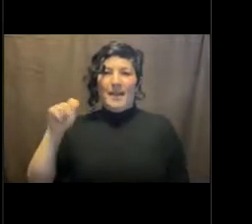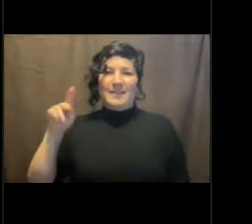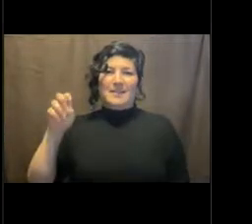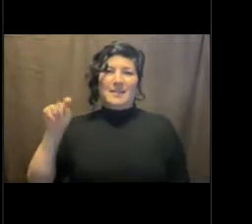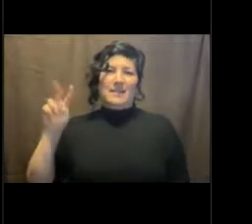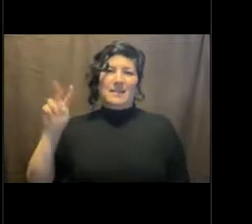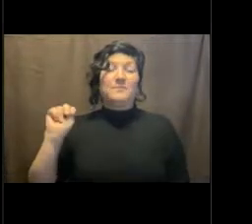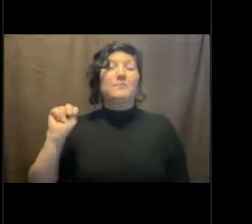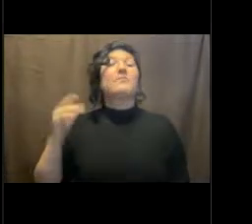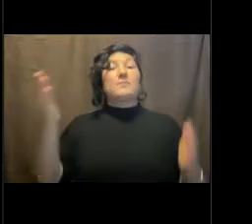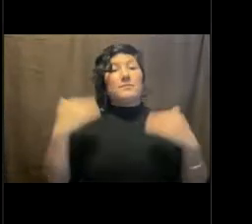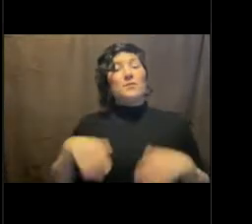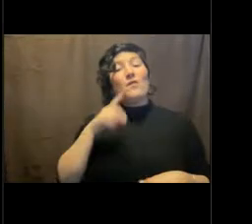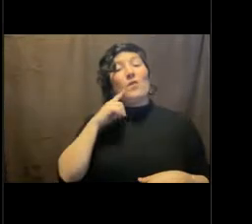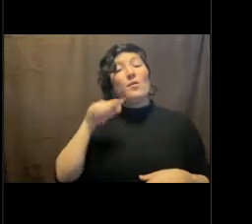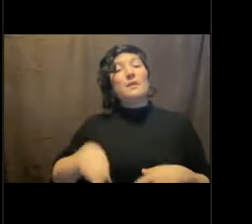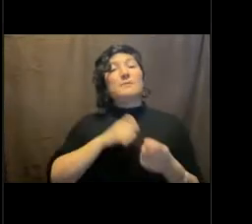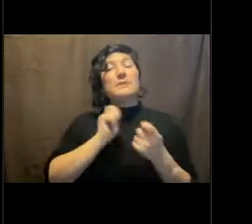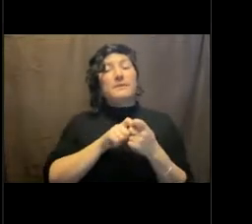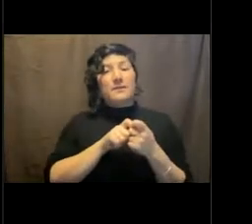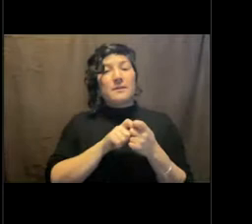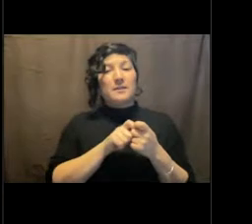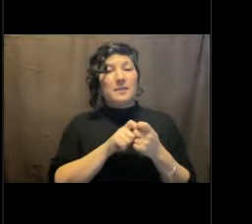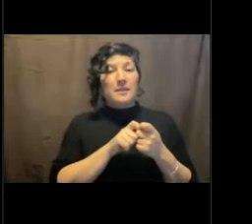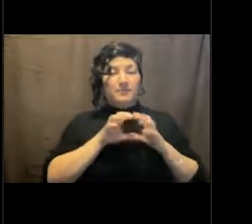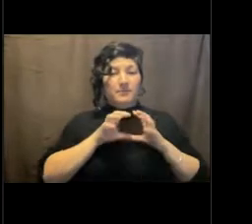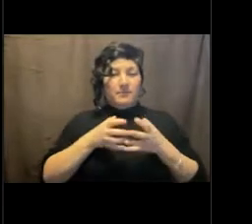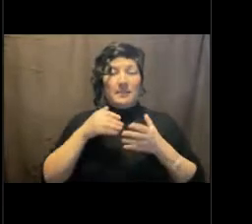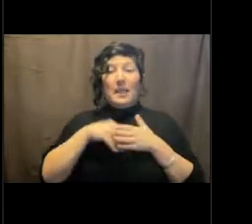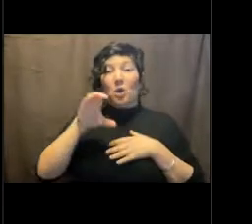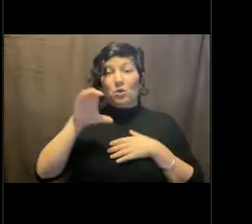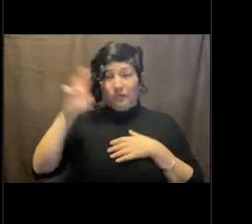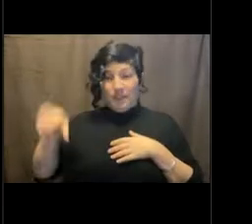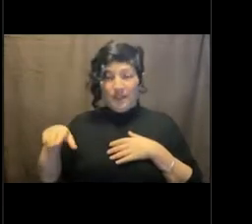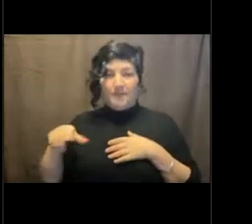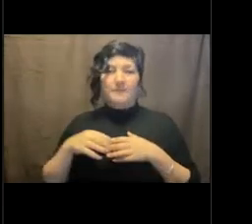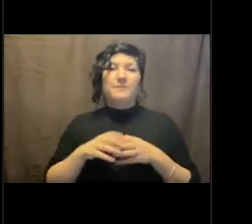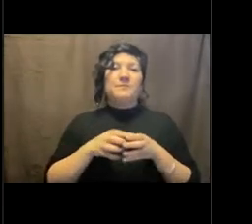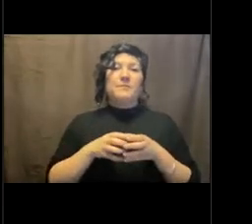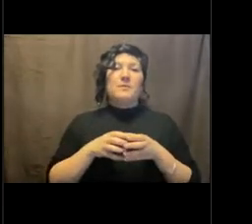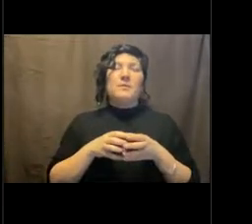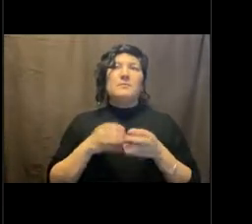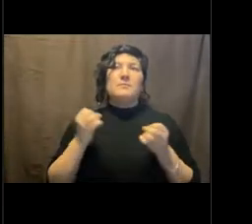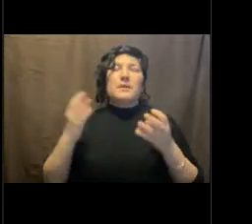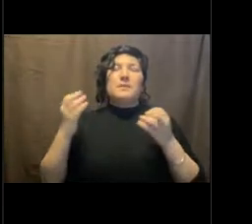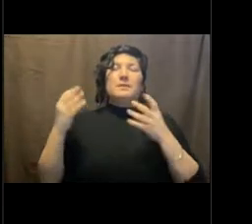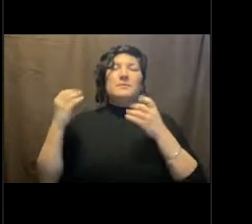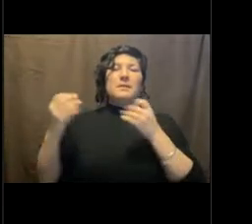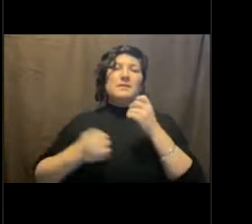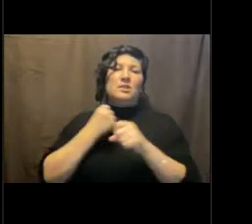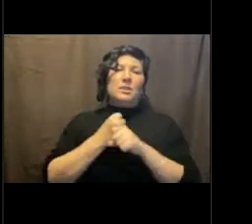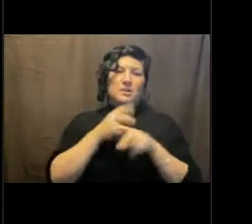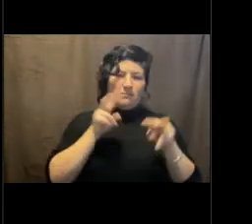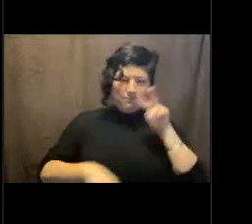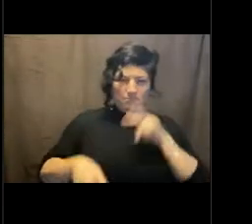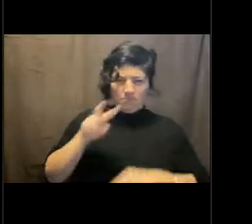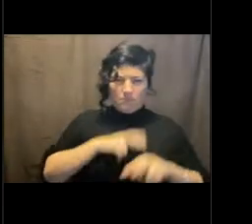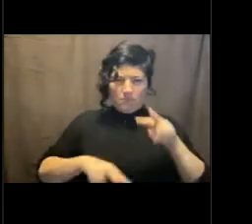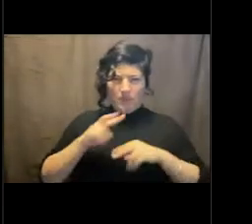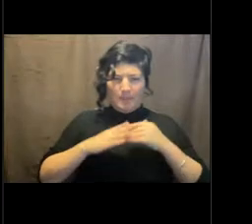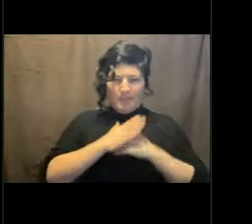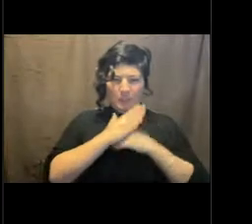Okay, so for this particular sea turtle leatherback population in Costa Rica, after years and years of monitoring the nesting beaches, the nice thing about